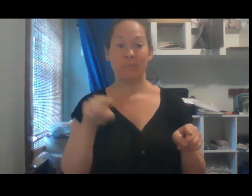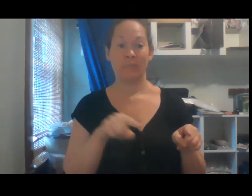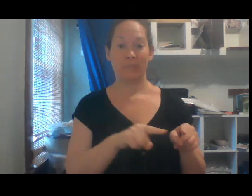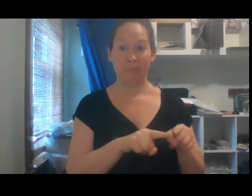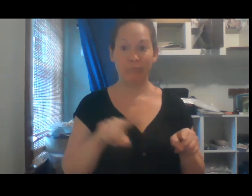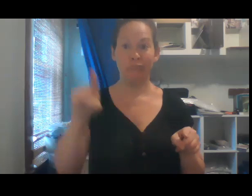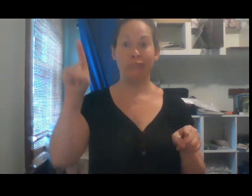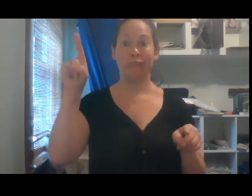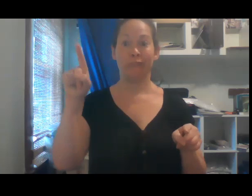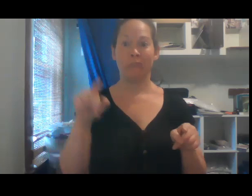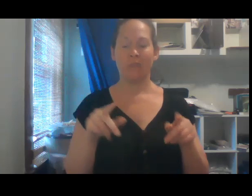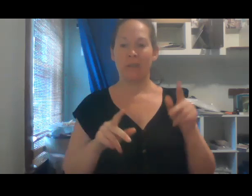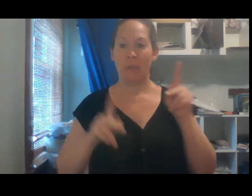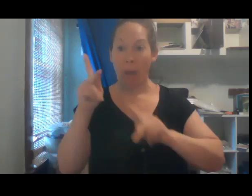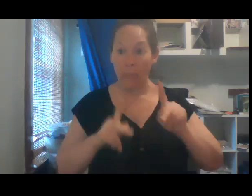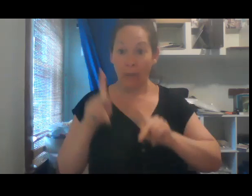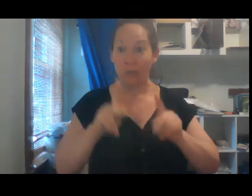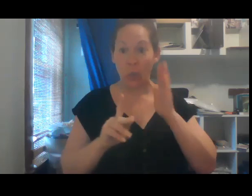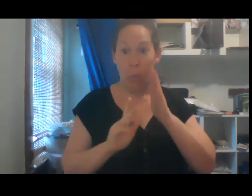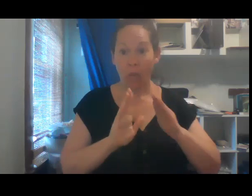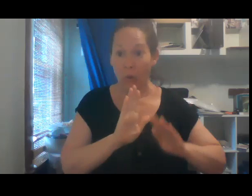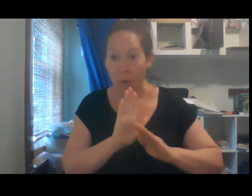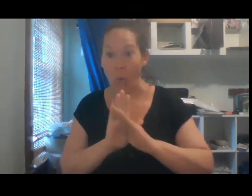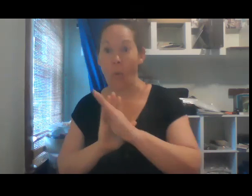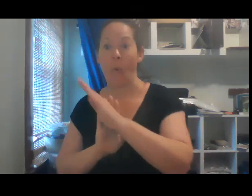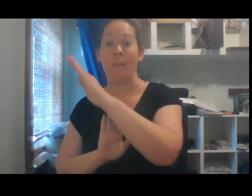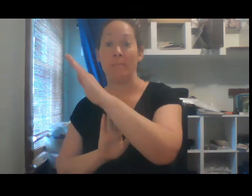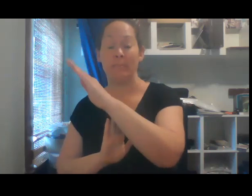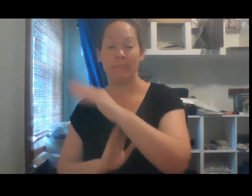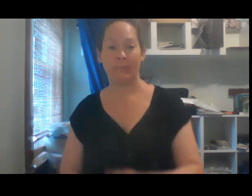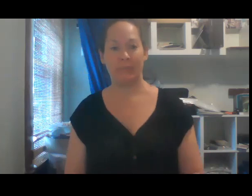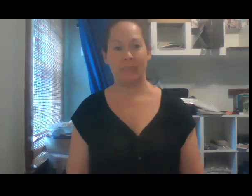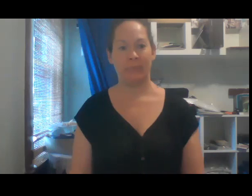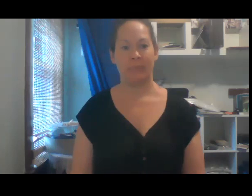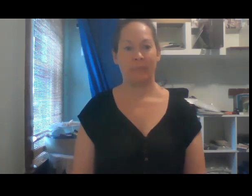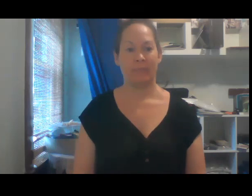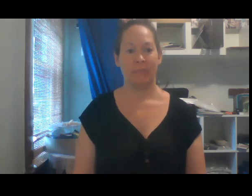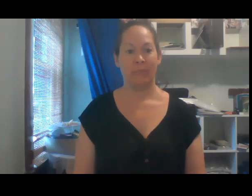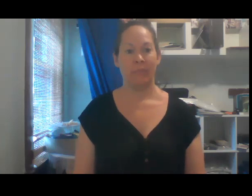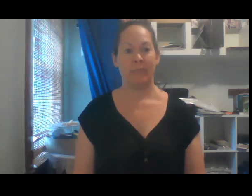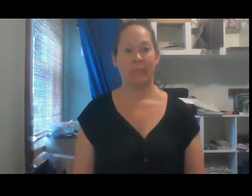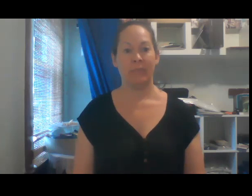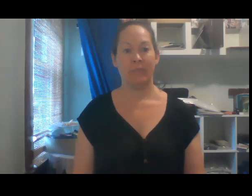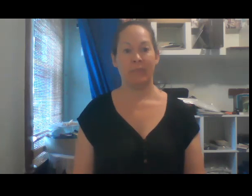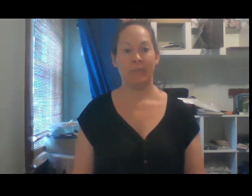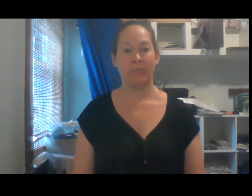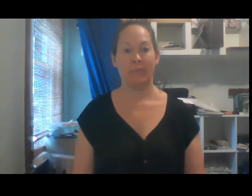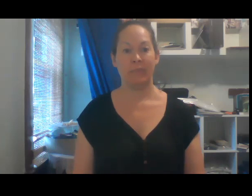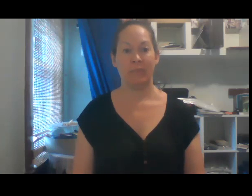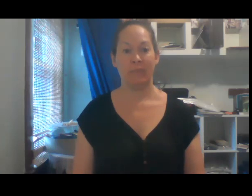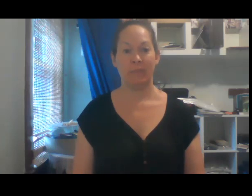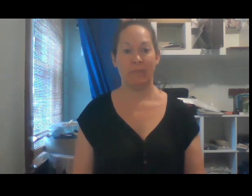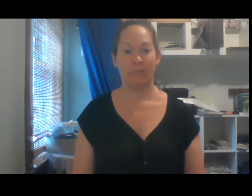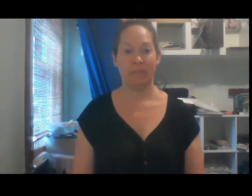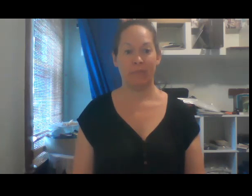of population. If I start with some population, it will want to double and it'll make an exponential